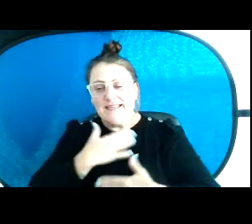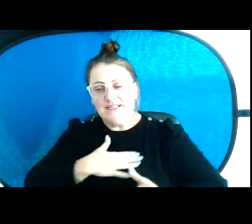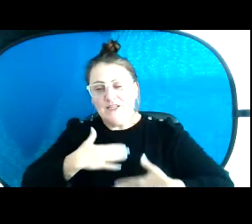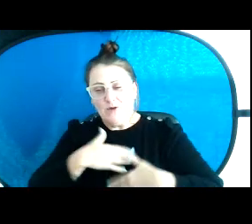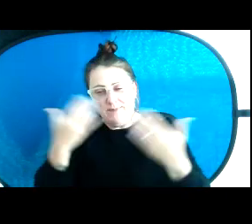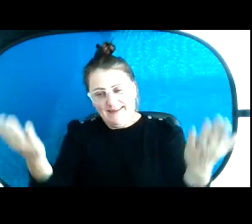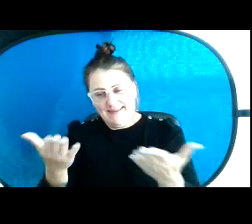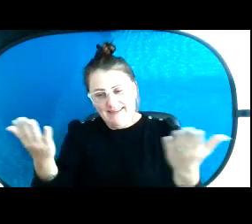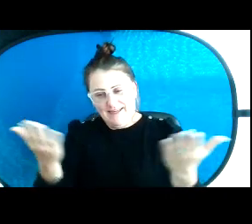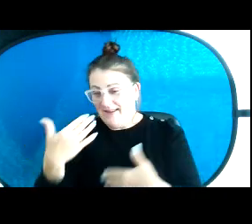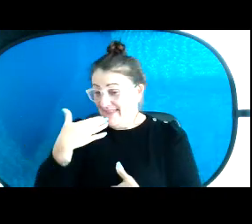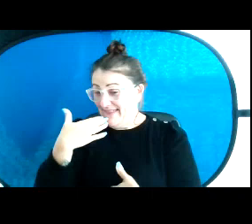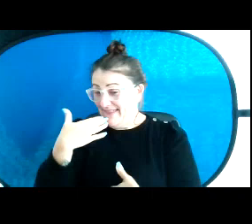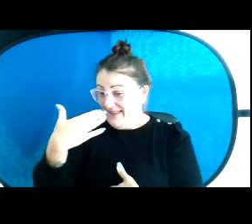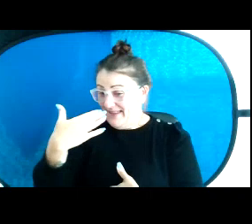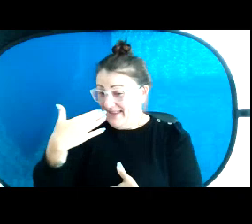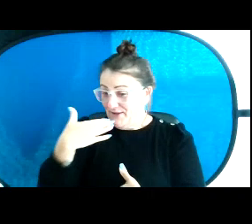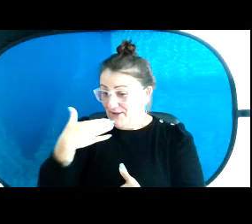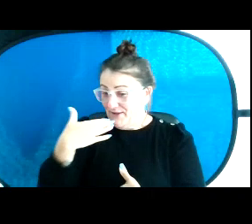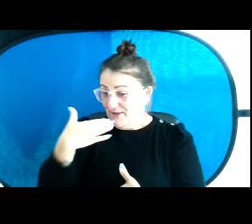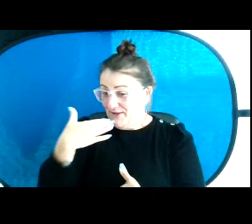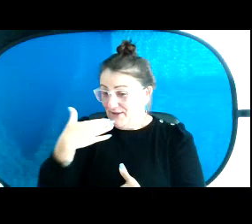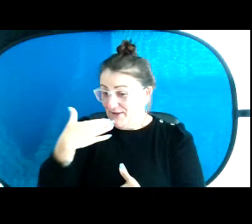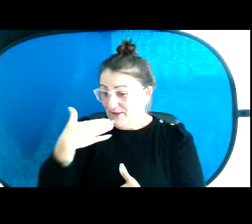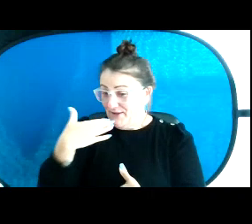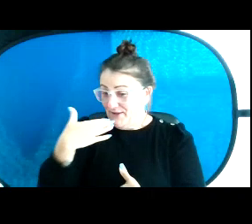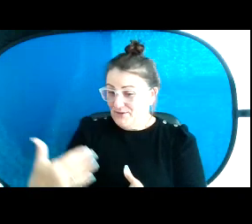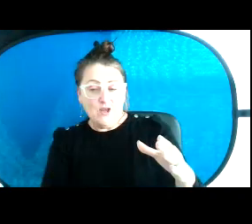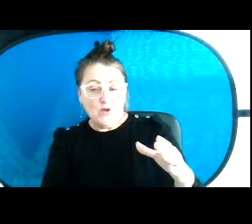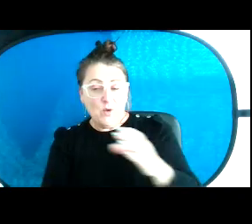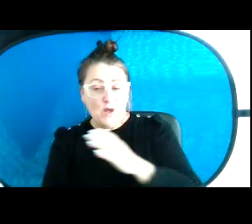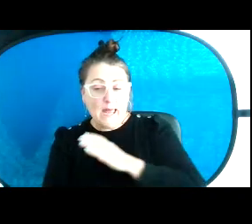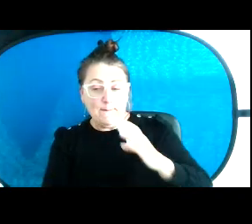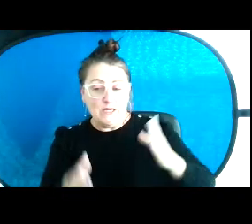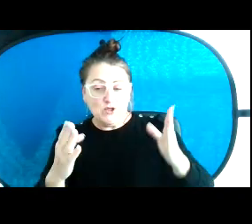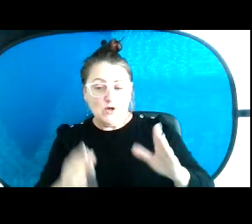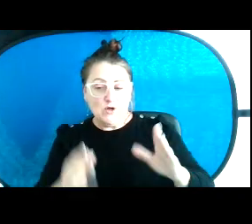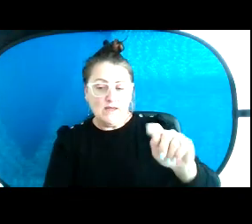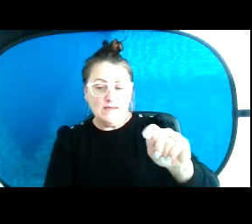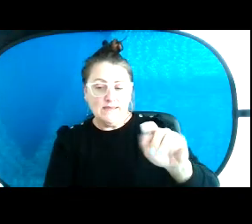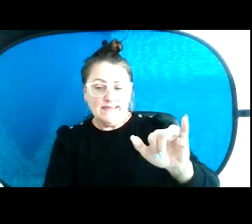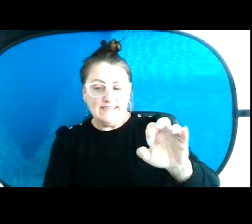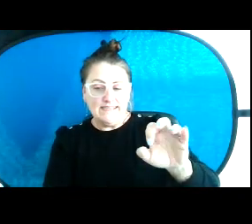you. Thank you, Commissioner Tiffany. Any other commissioners? Commissioner Eager.